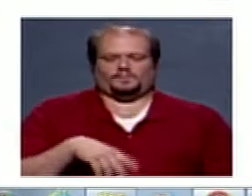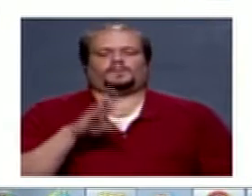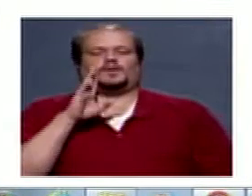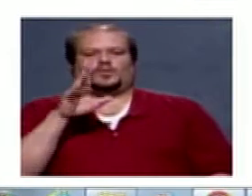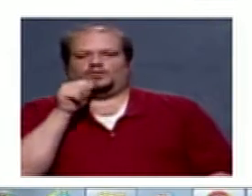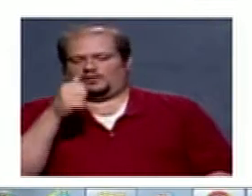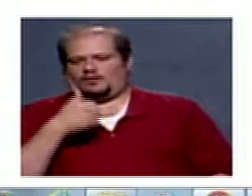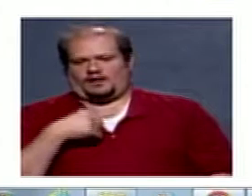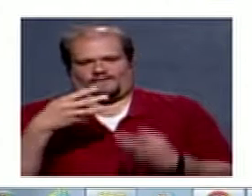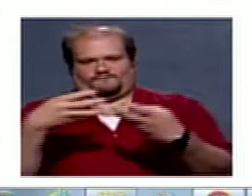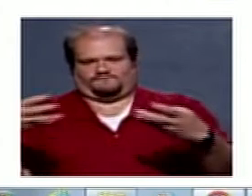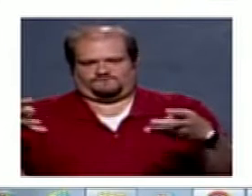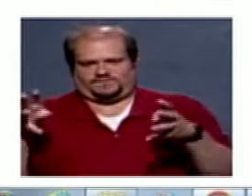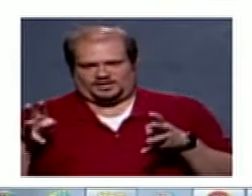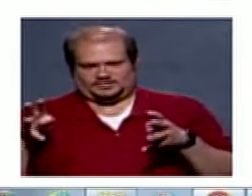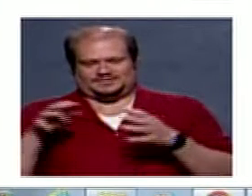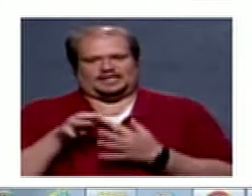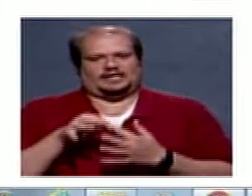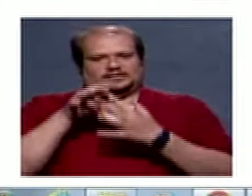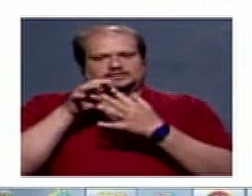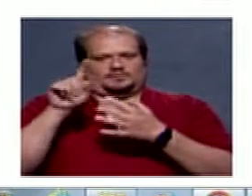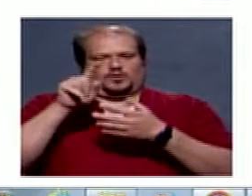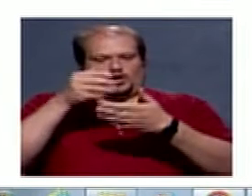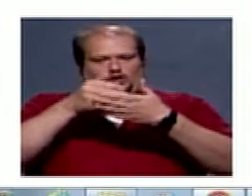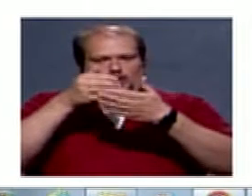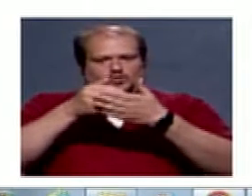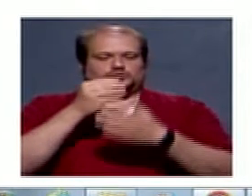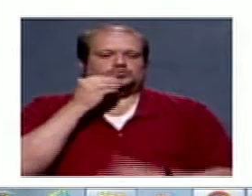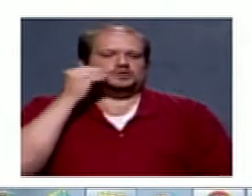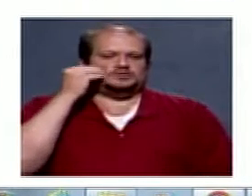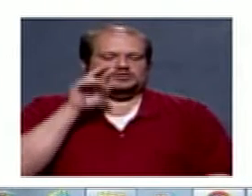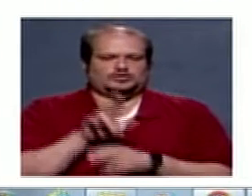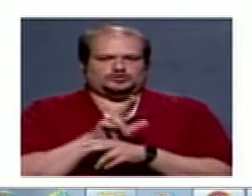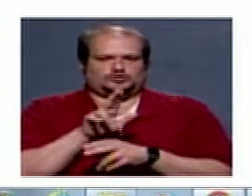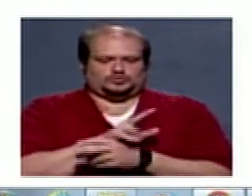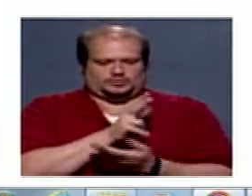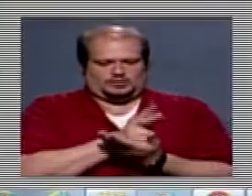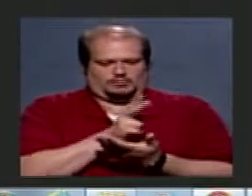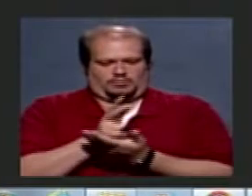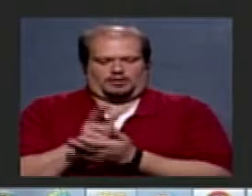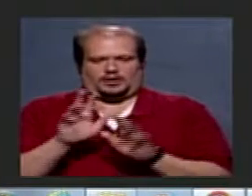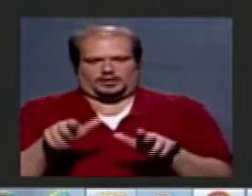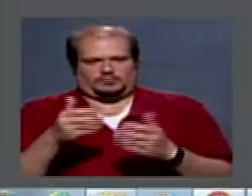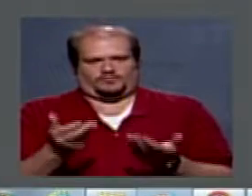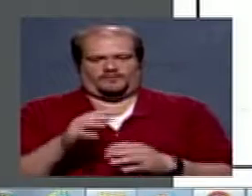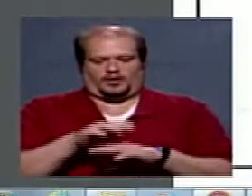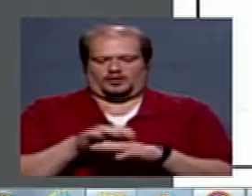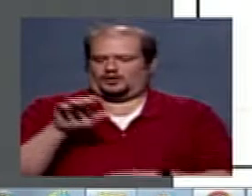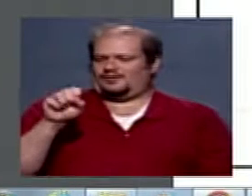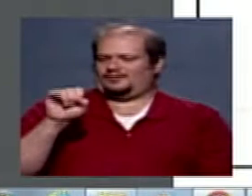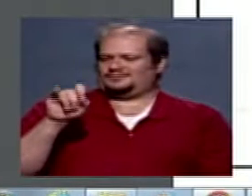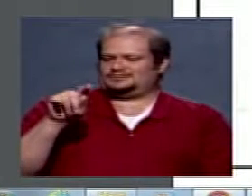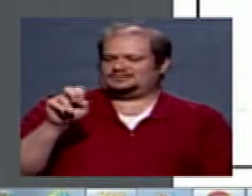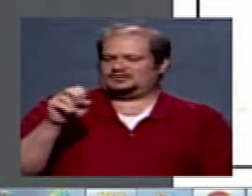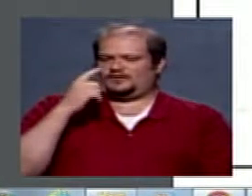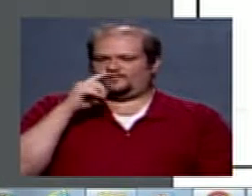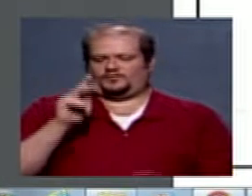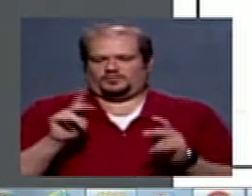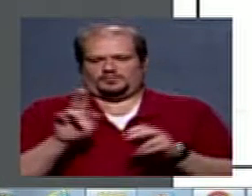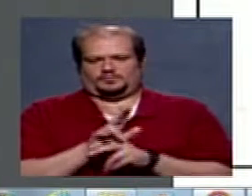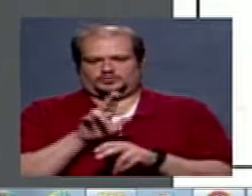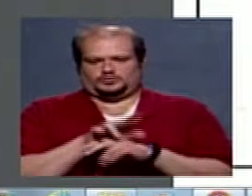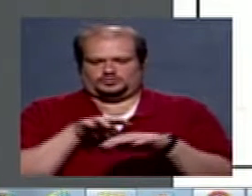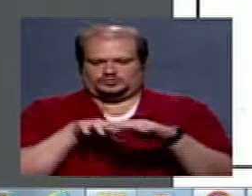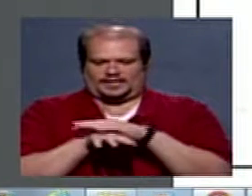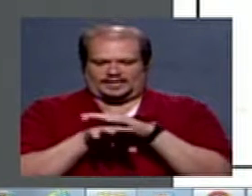and east perimeters where the site is adjacent to residential uses. Parking will be provided on the site for use by persons